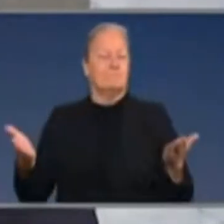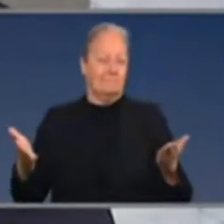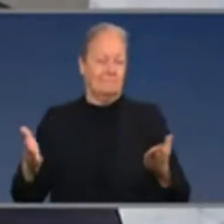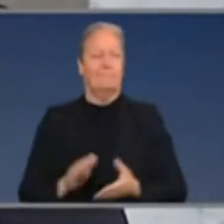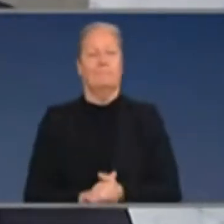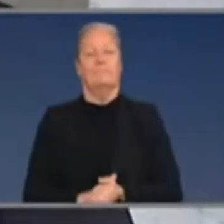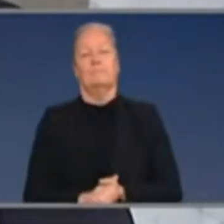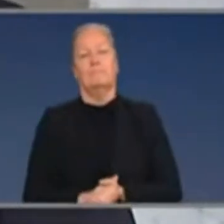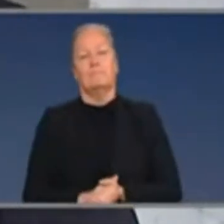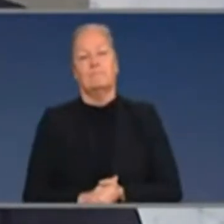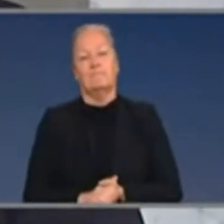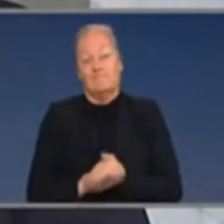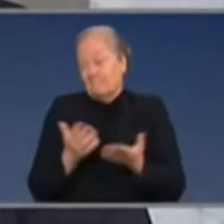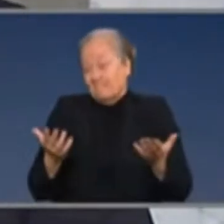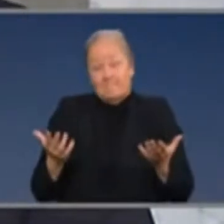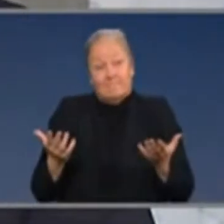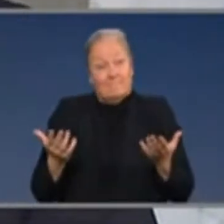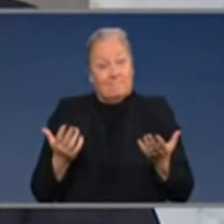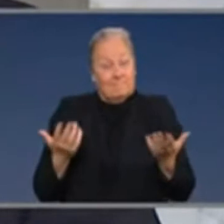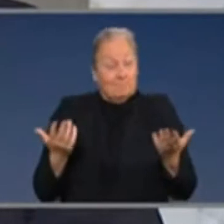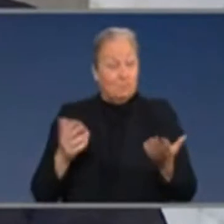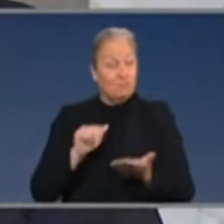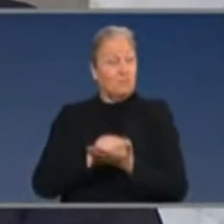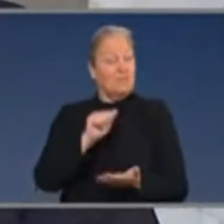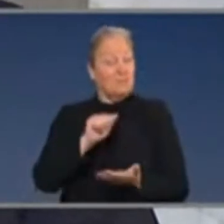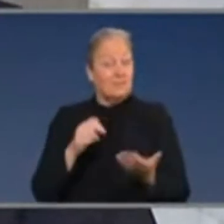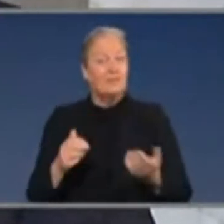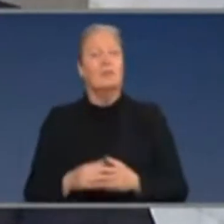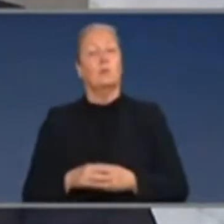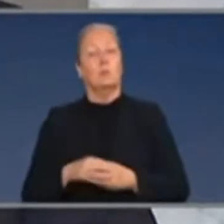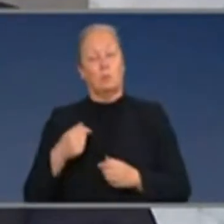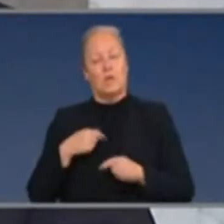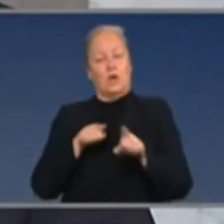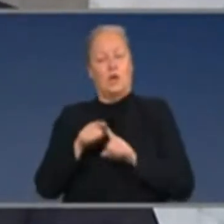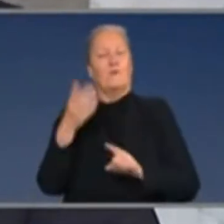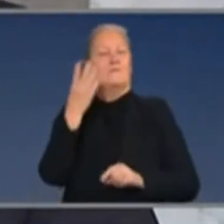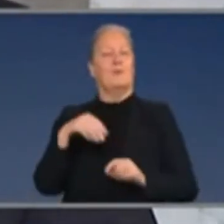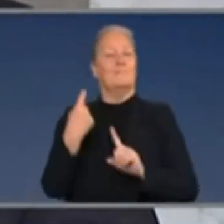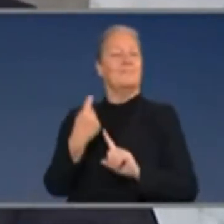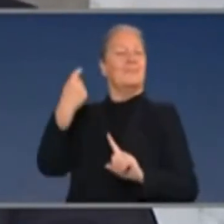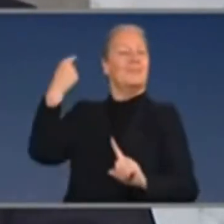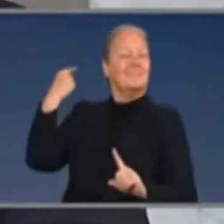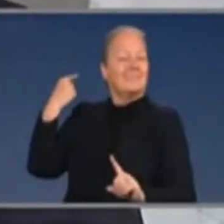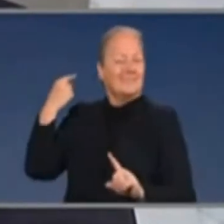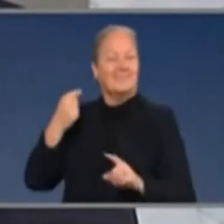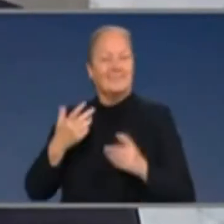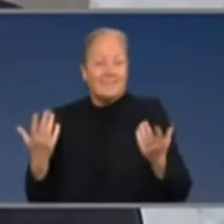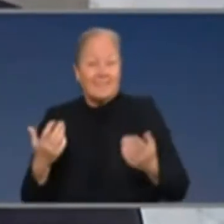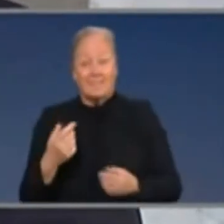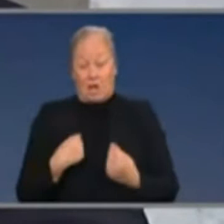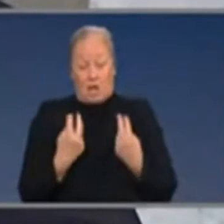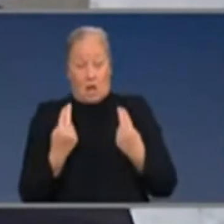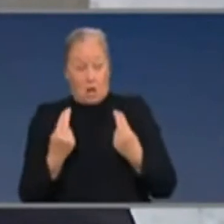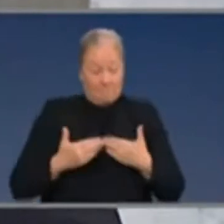near future. But you're right to note it as a key issue we've had to learn. And that's why I hope